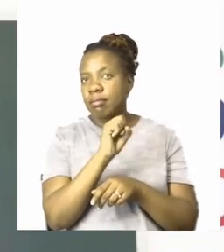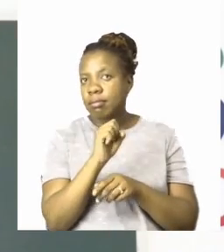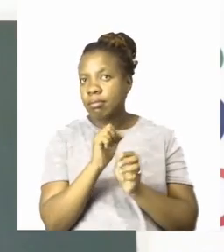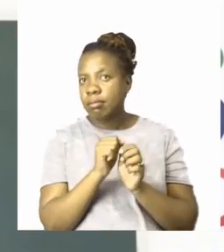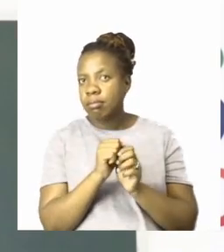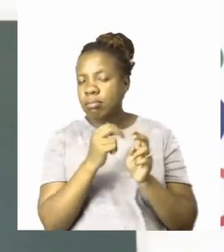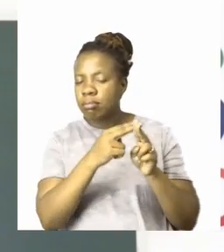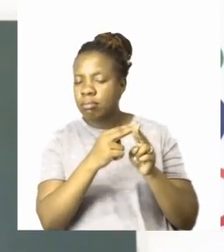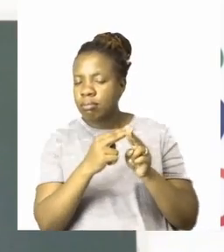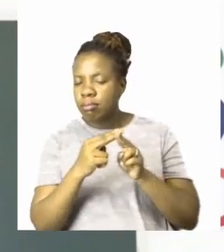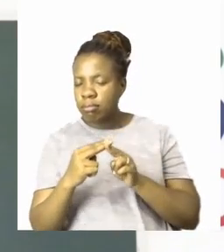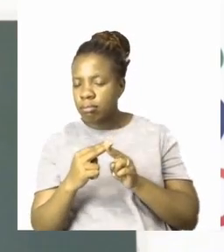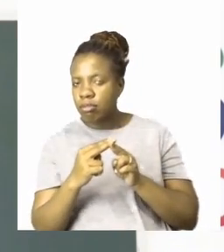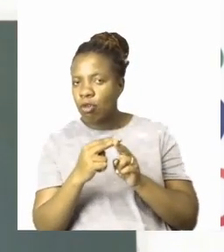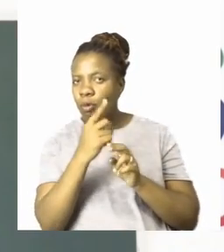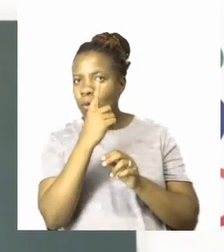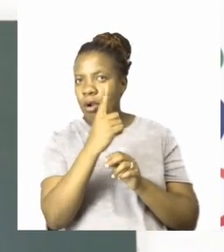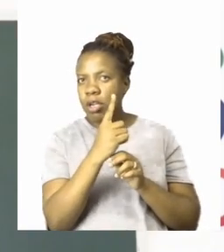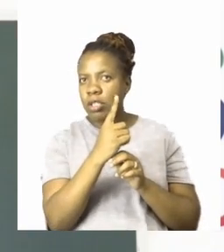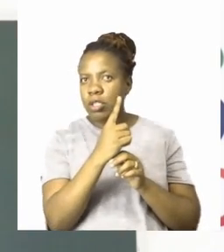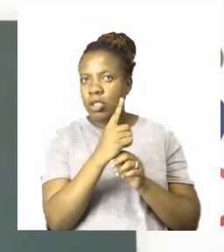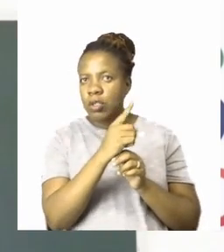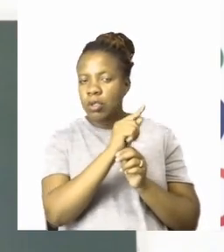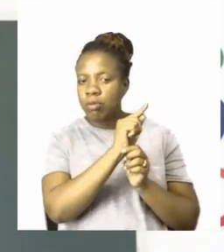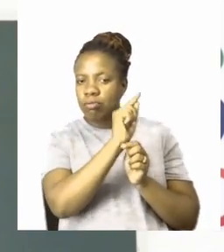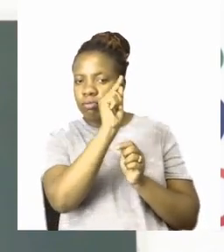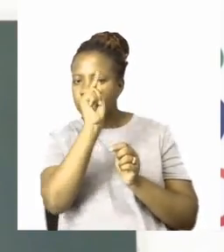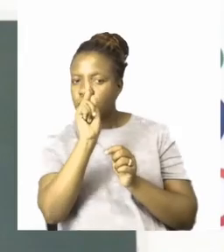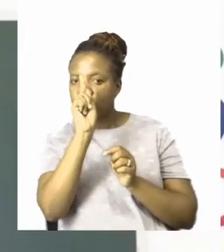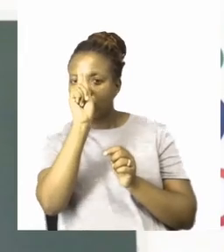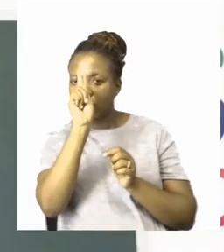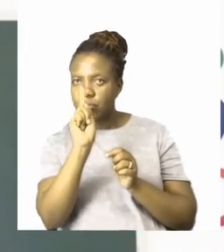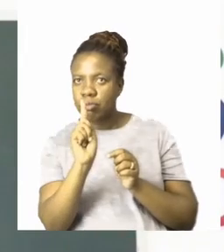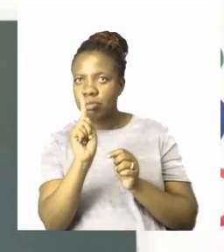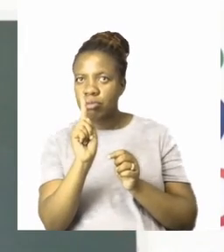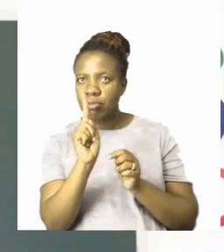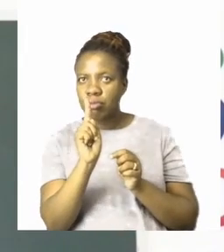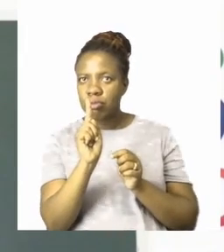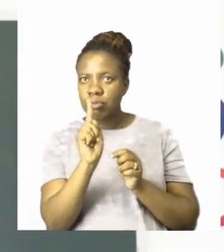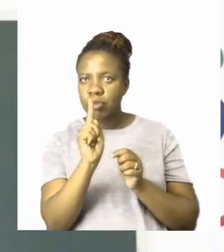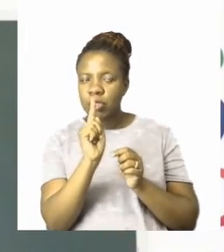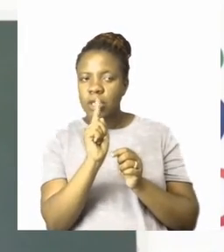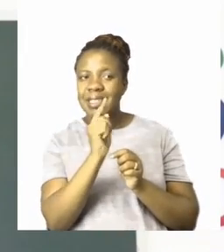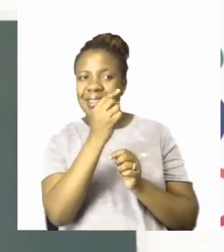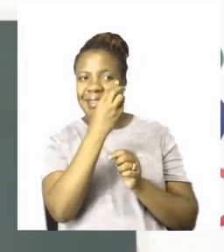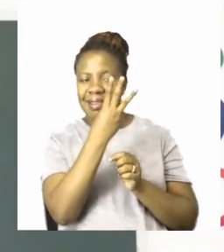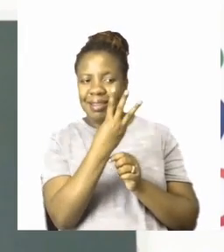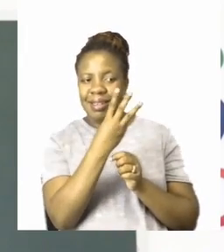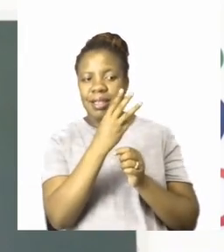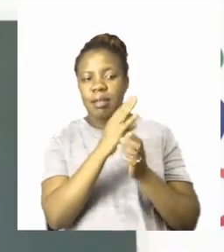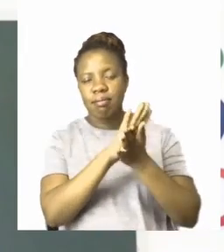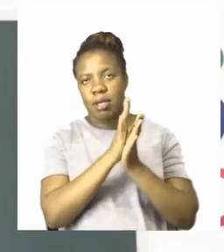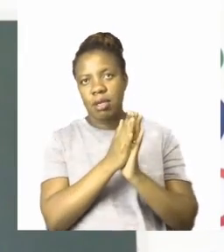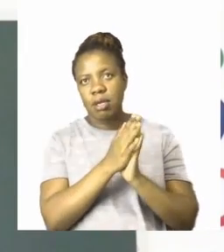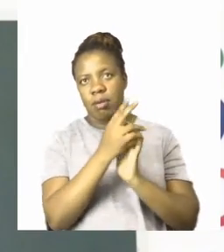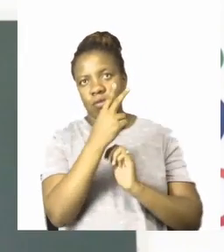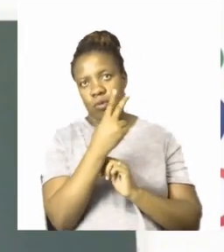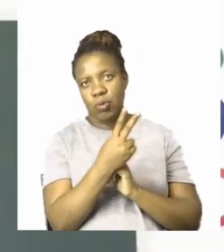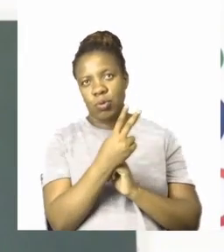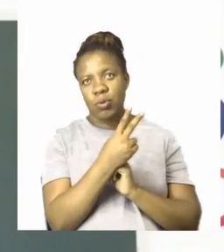borrow 1. When we borrow, we have 2 left. And then we